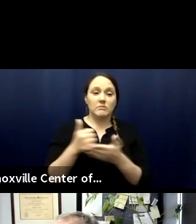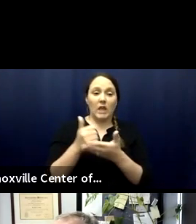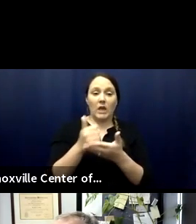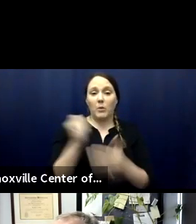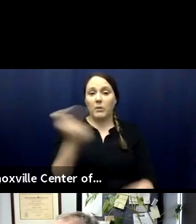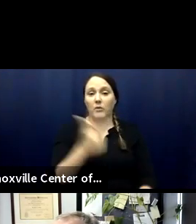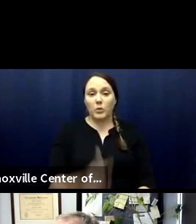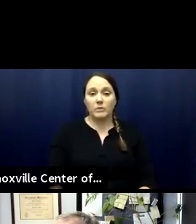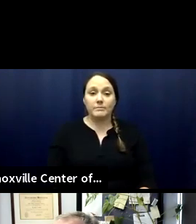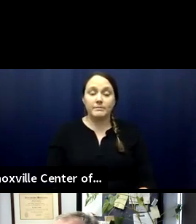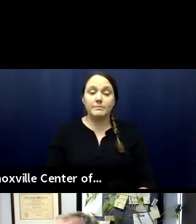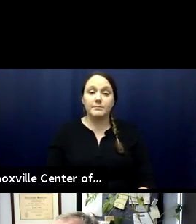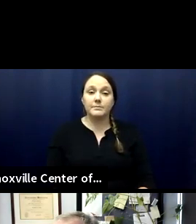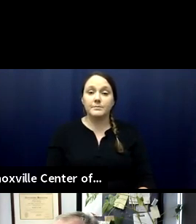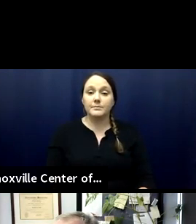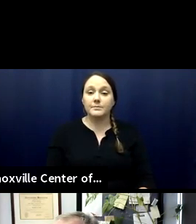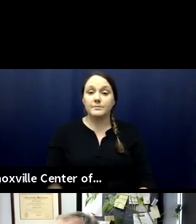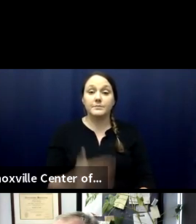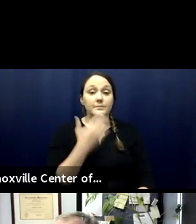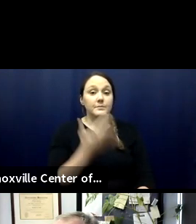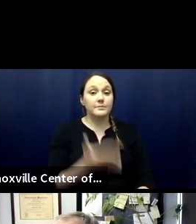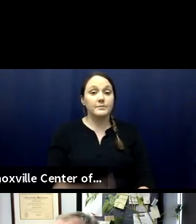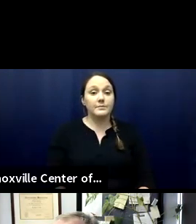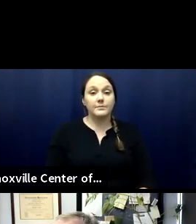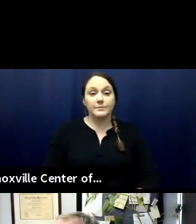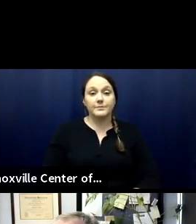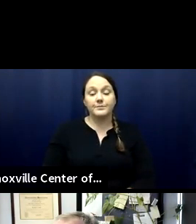you. Thank you.